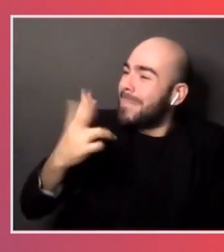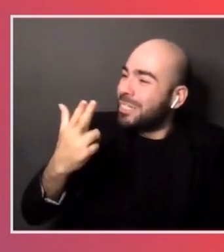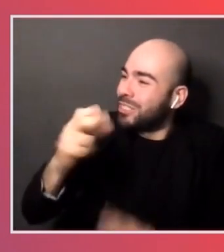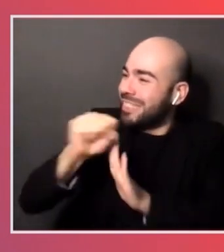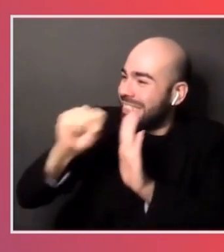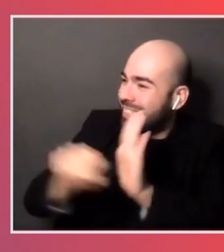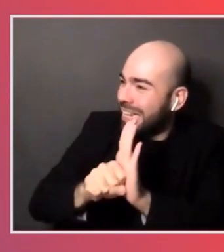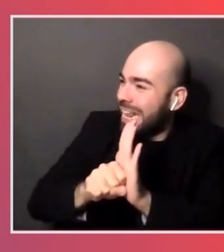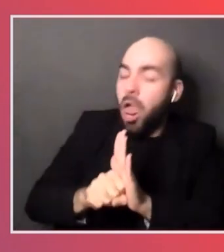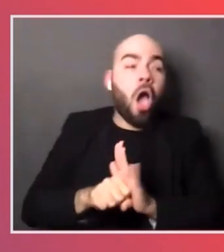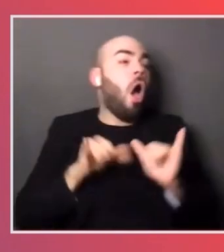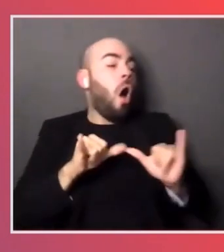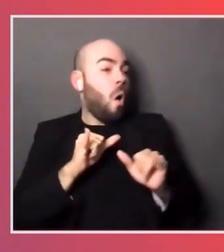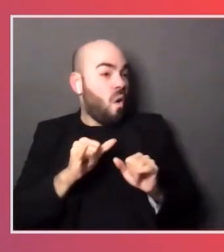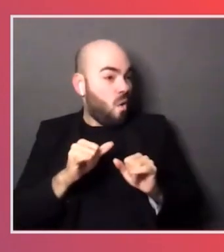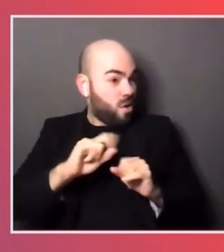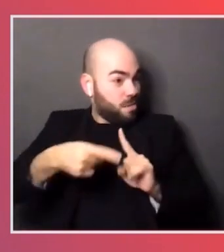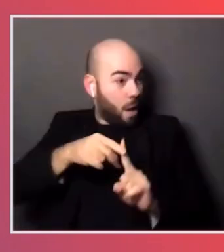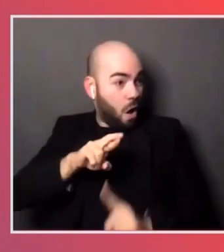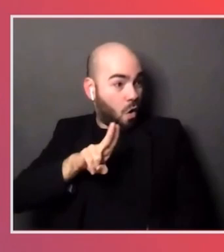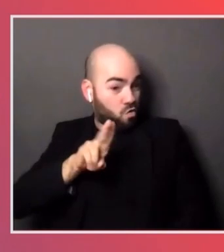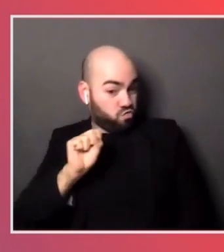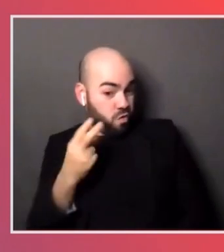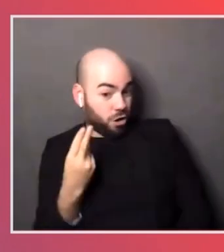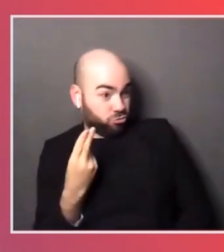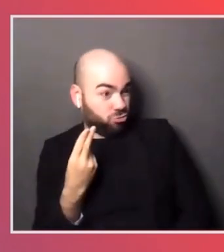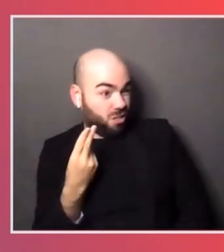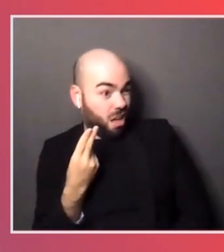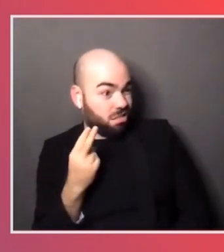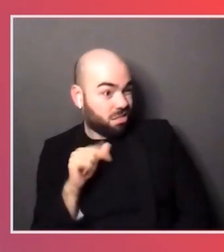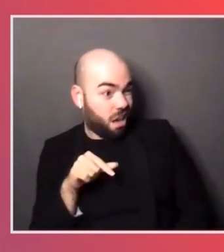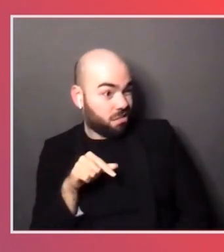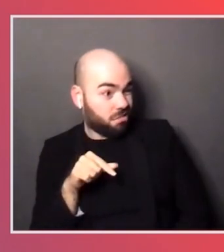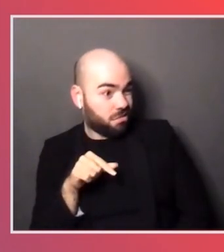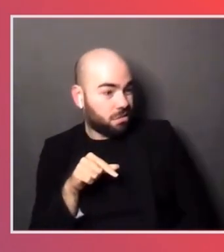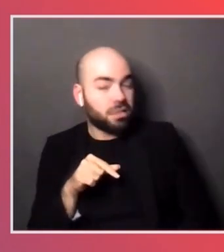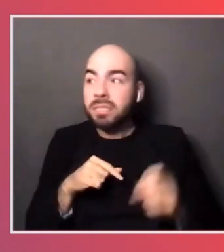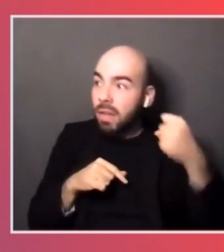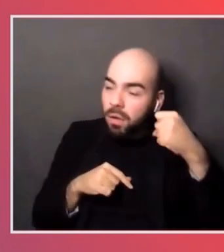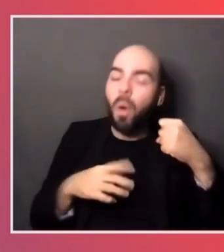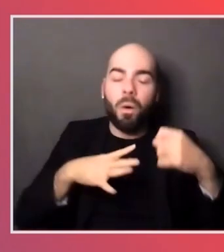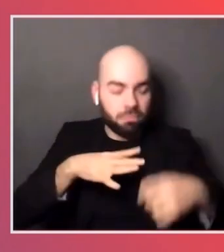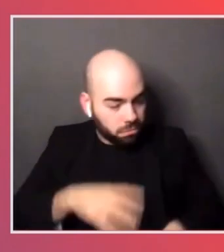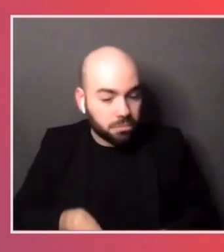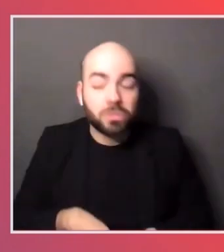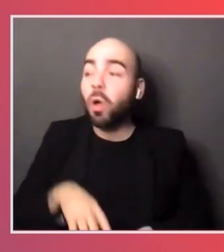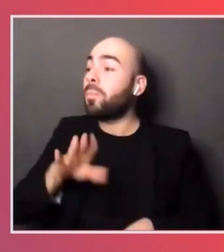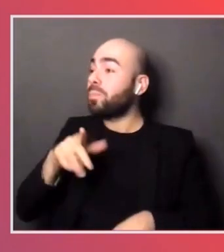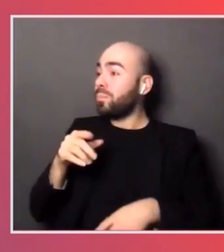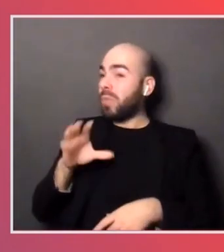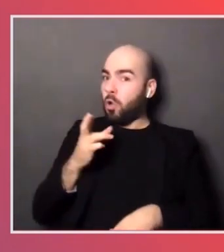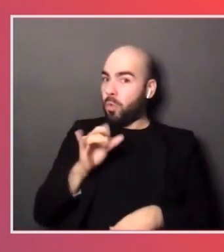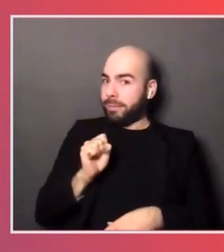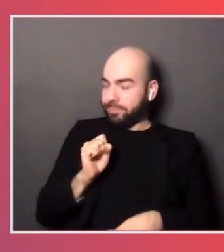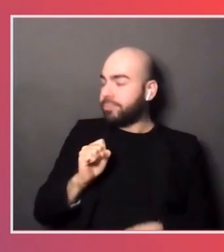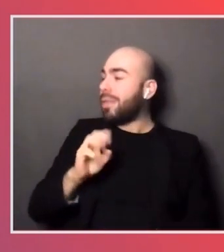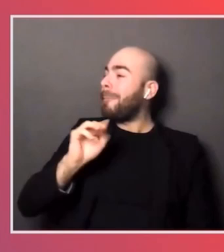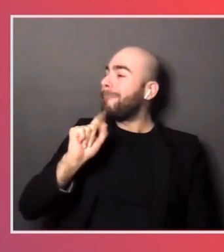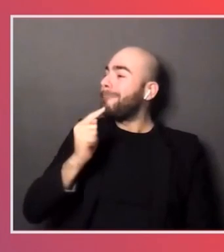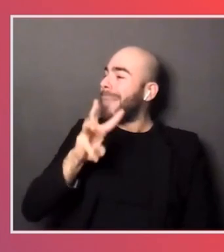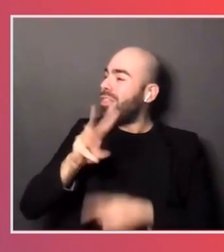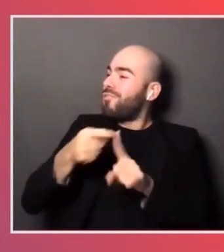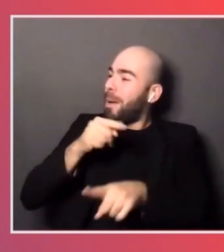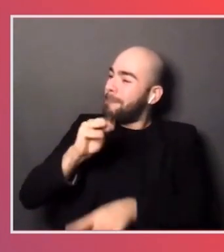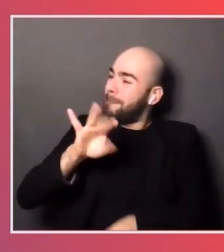Joe? All right, so Matthew from Michigan. Matthew Michigan wanted to know what is Scott Lang's favorite Rush, and you